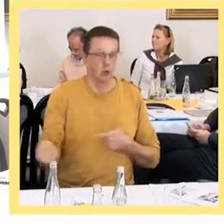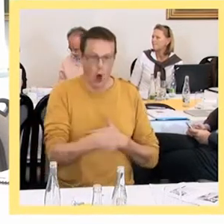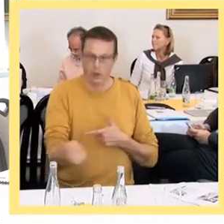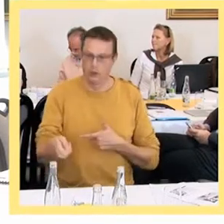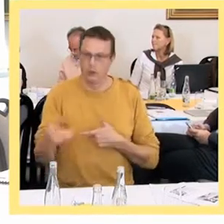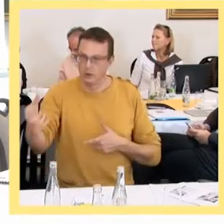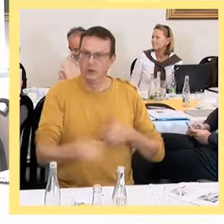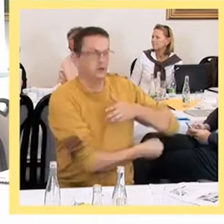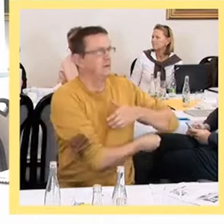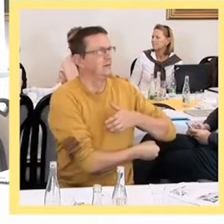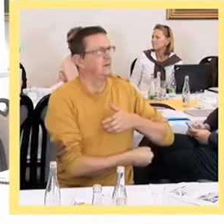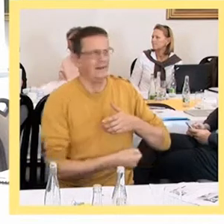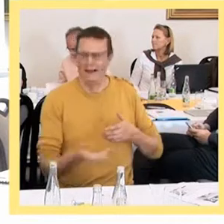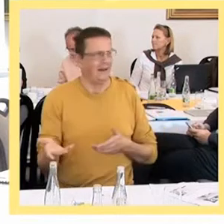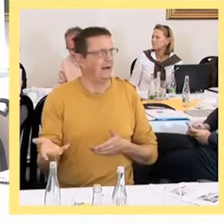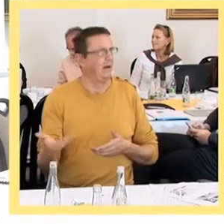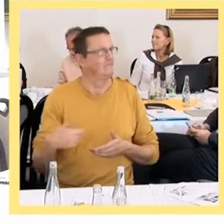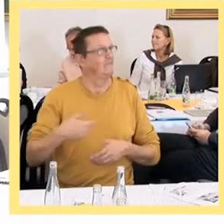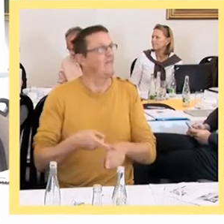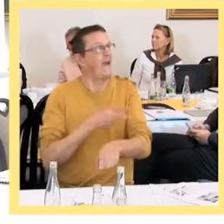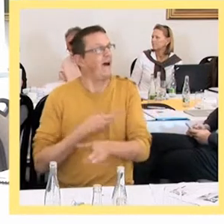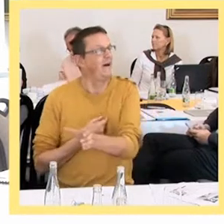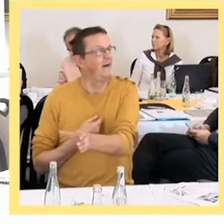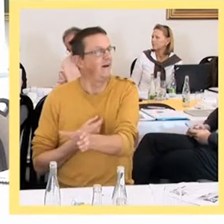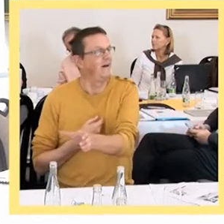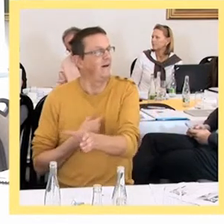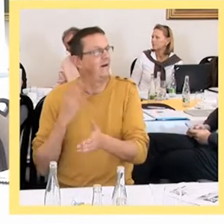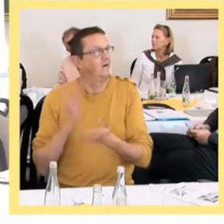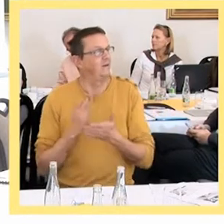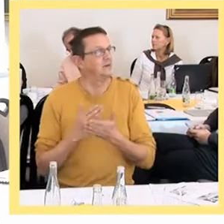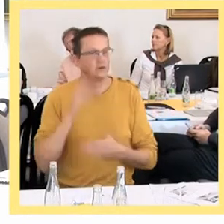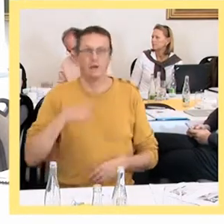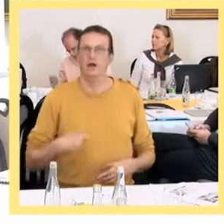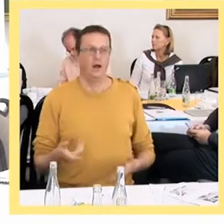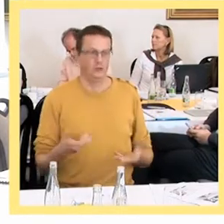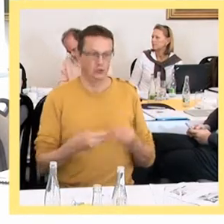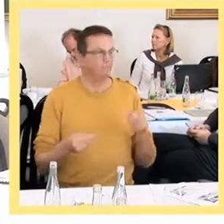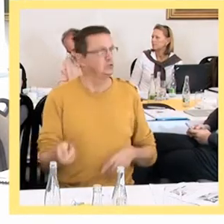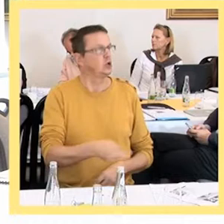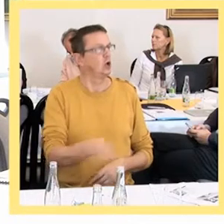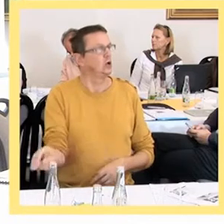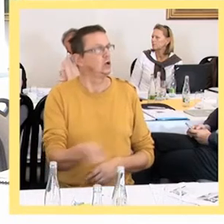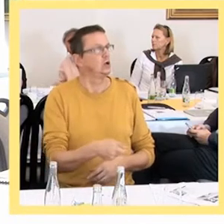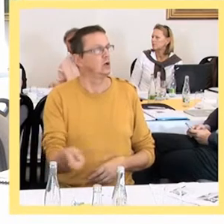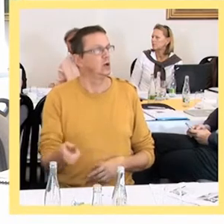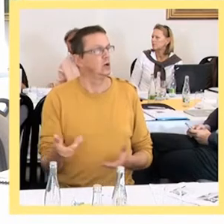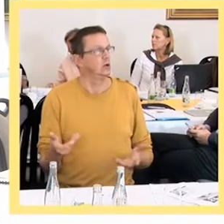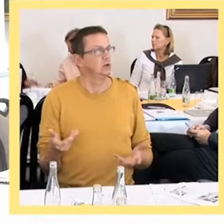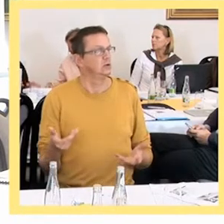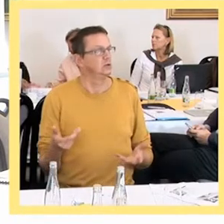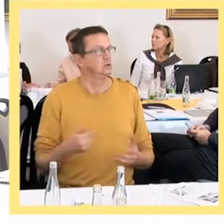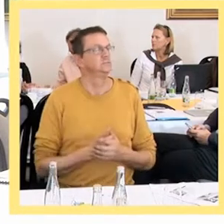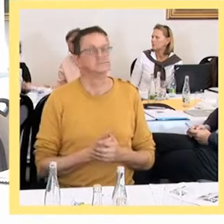much more of a challenge, and we then end up with people who can't be processed through the system as